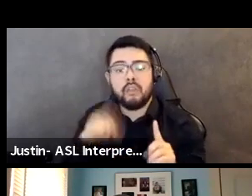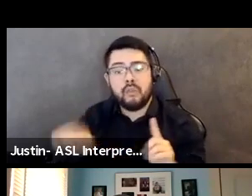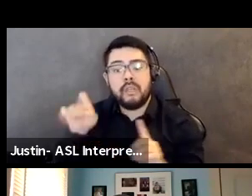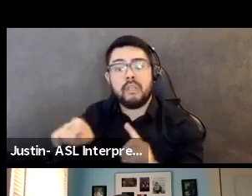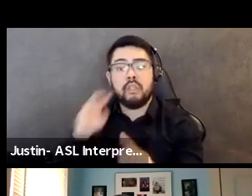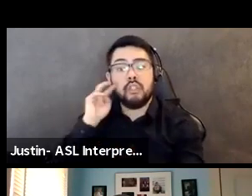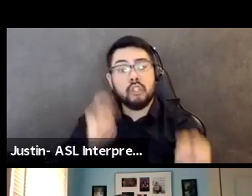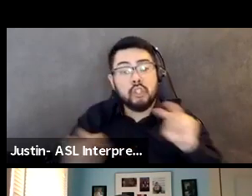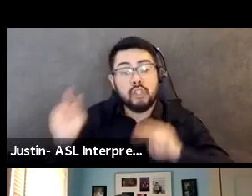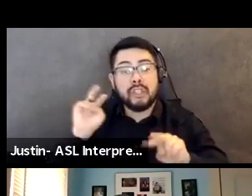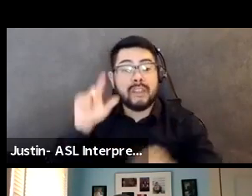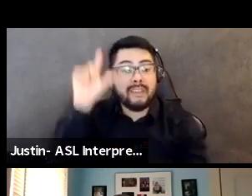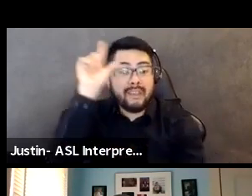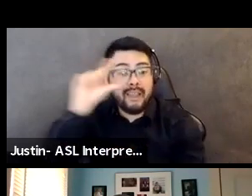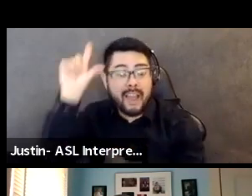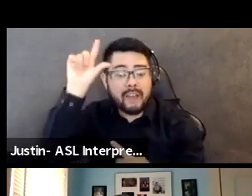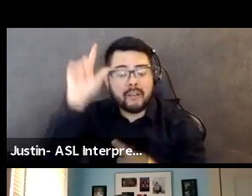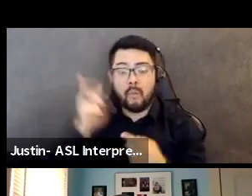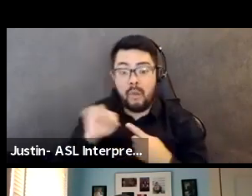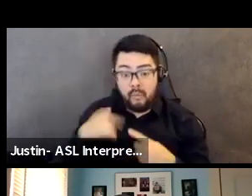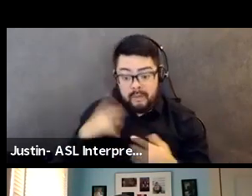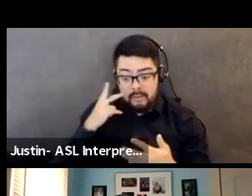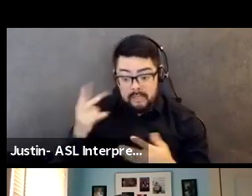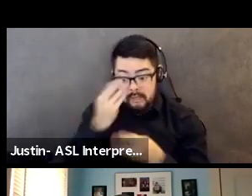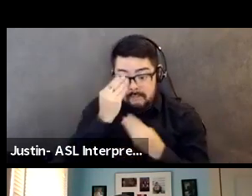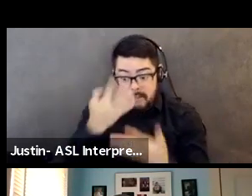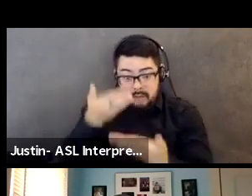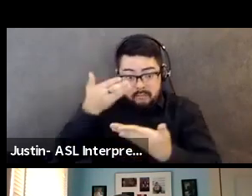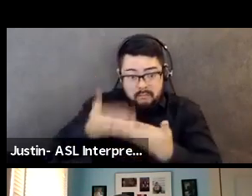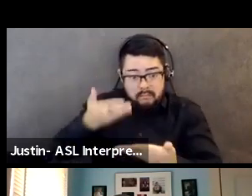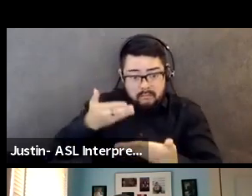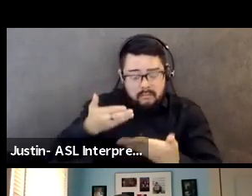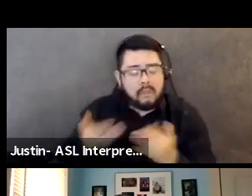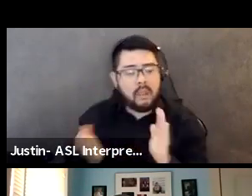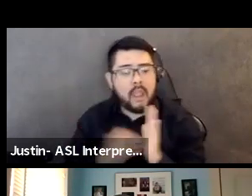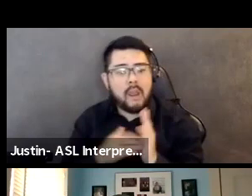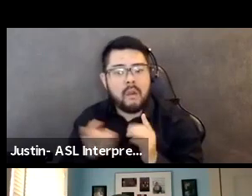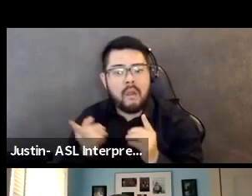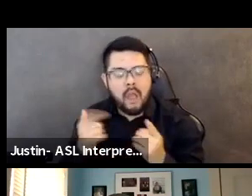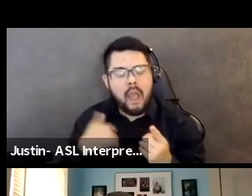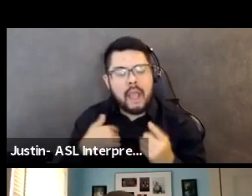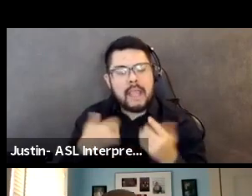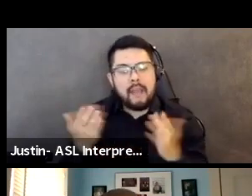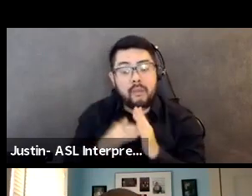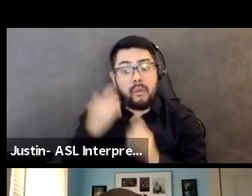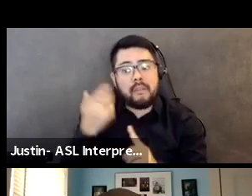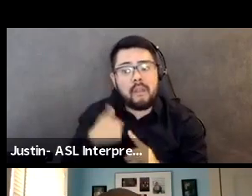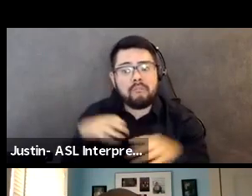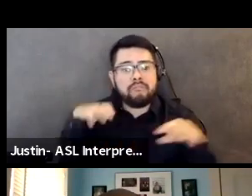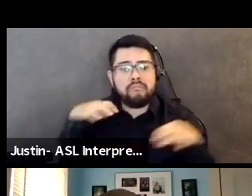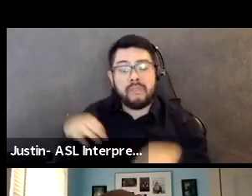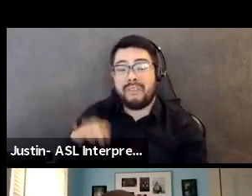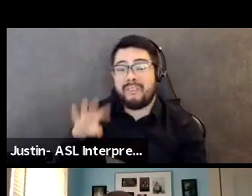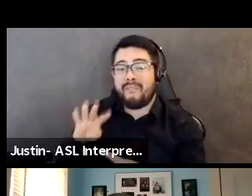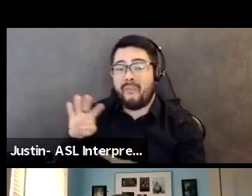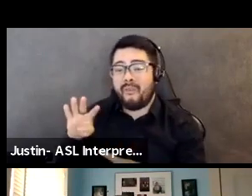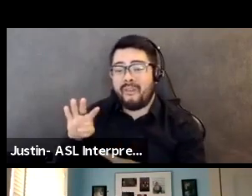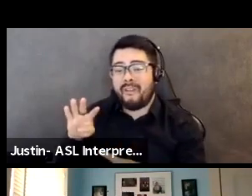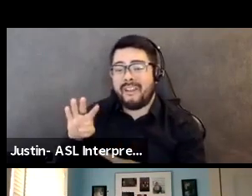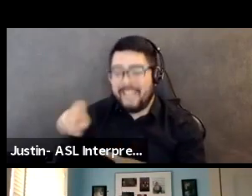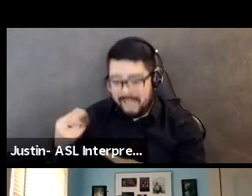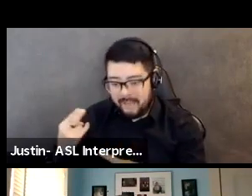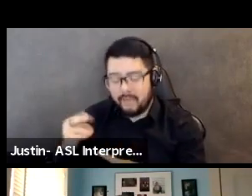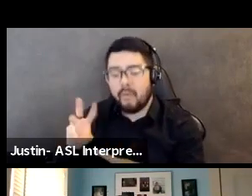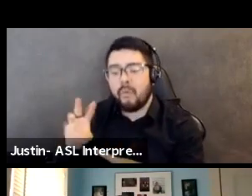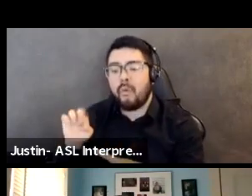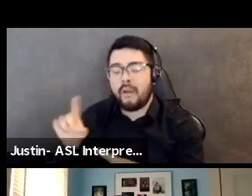the logic because when we see the results of this right when we say you know and i'm doing a lot of this because in the 40th ward caleb reed who